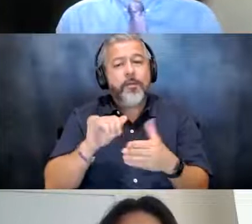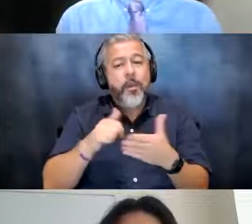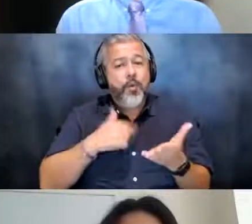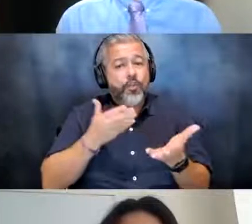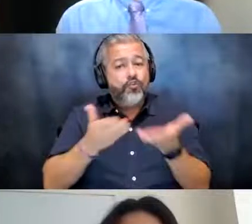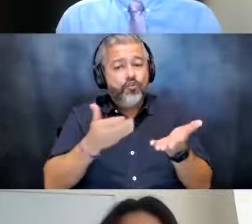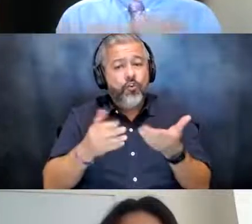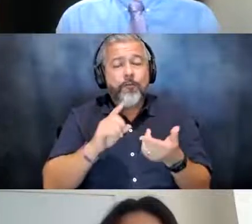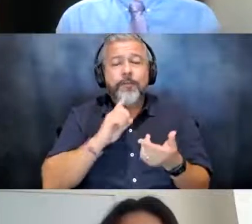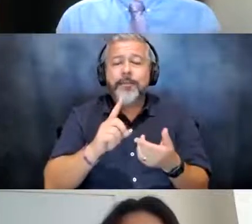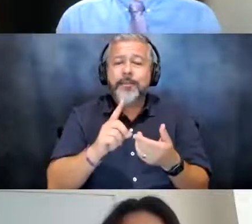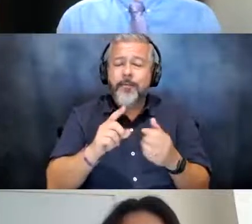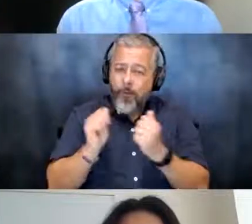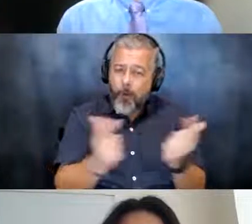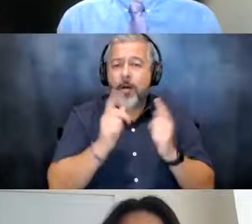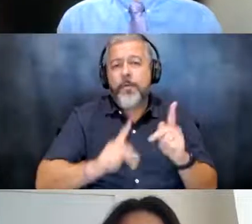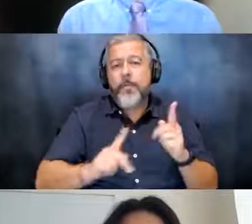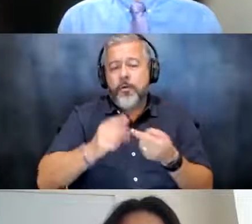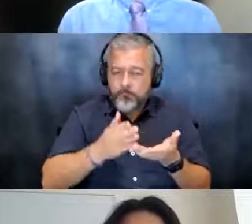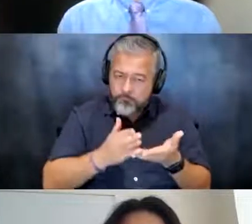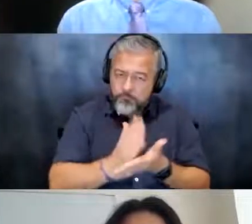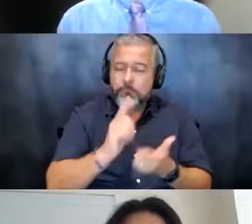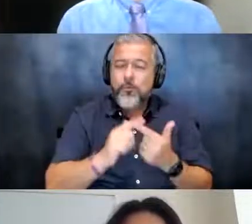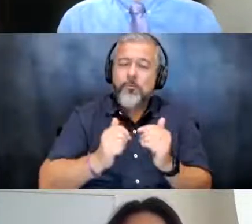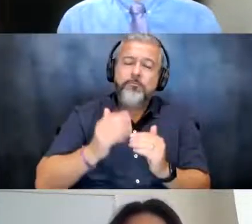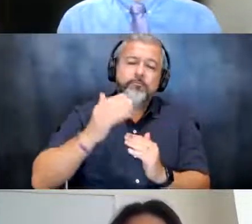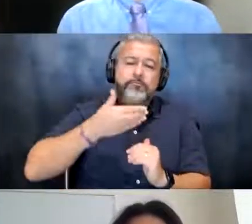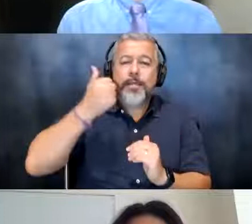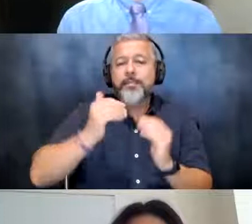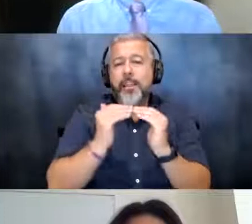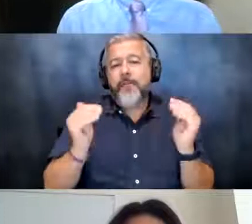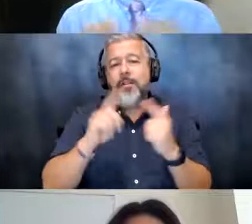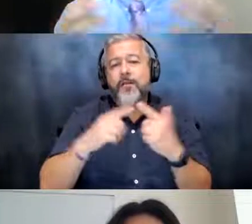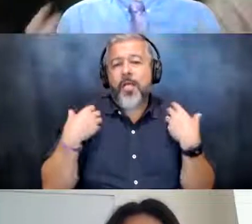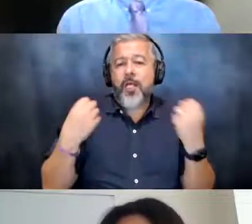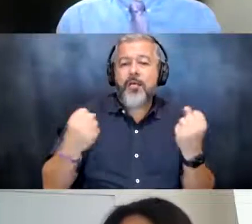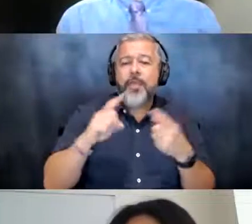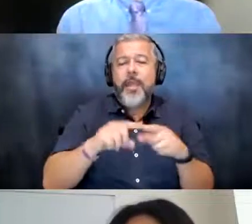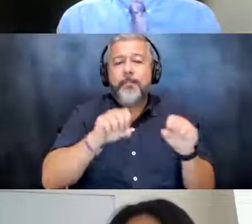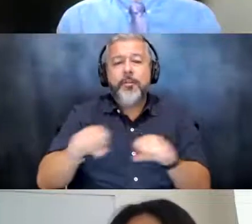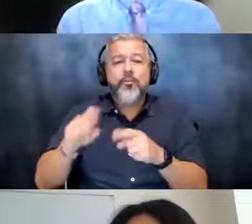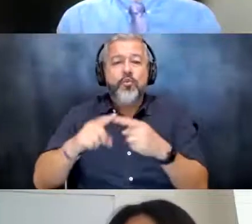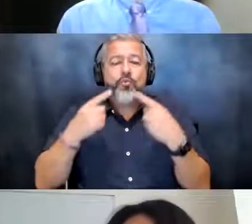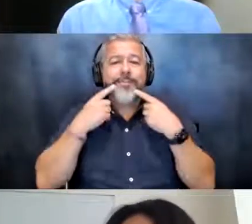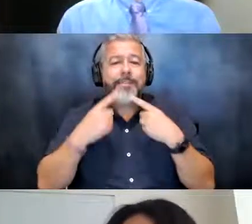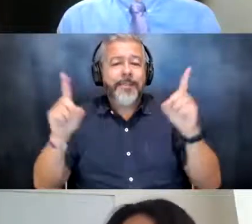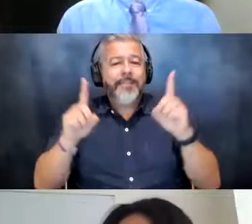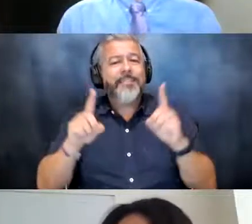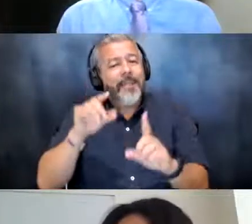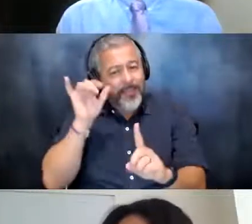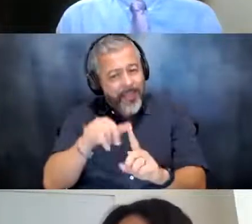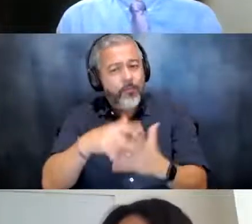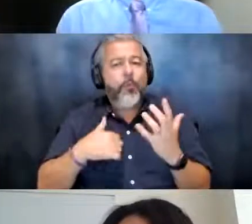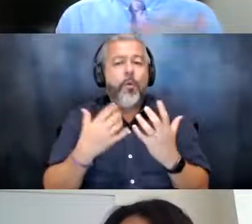to the highest level of health and potential for success. And so that is exactly what we're looking to do every single